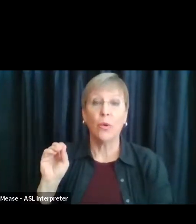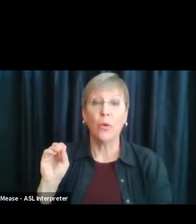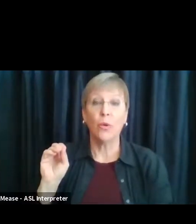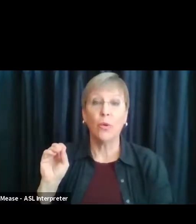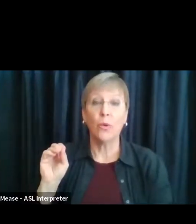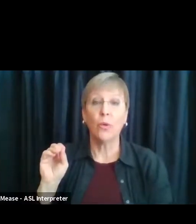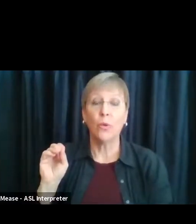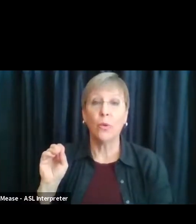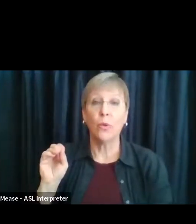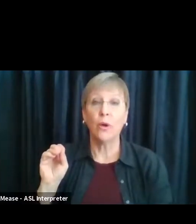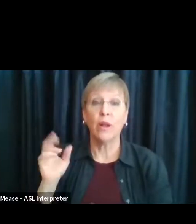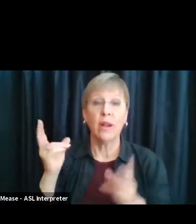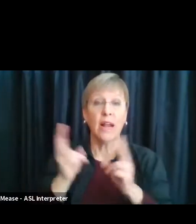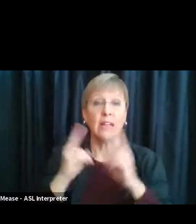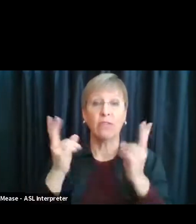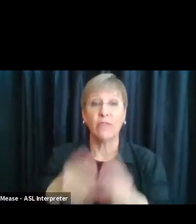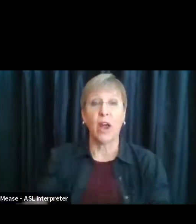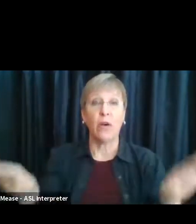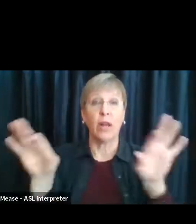very important